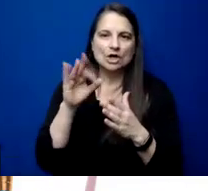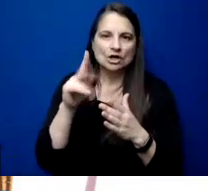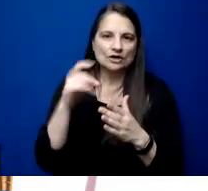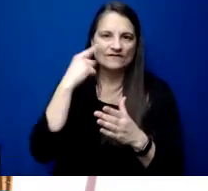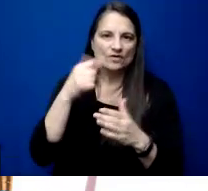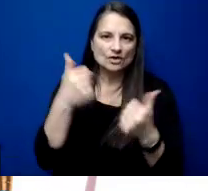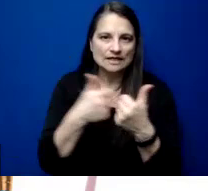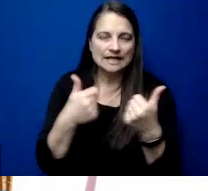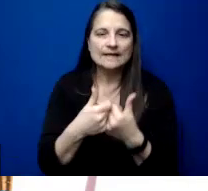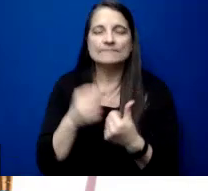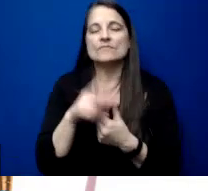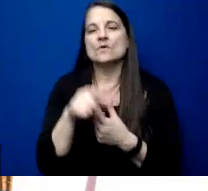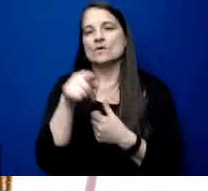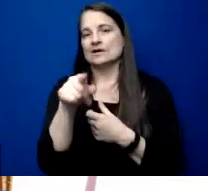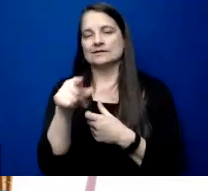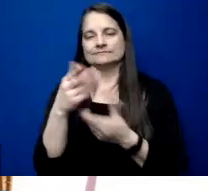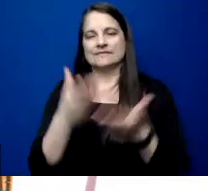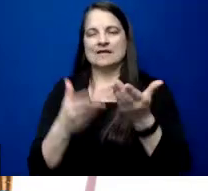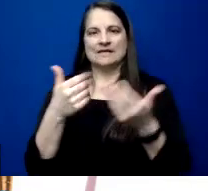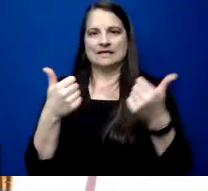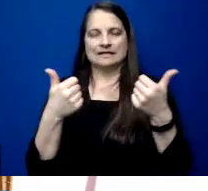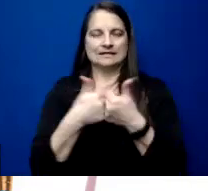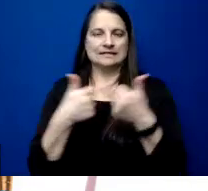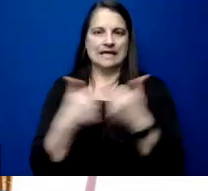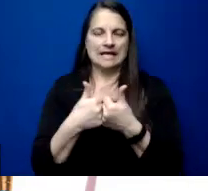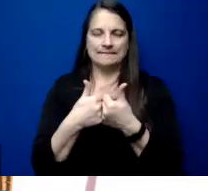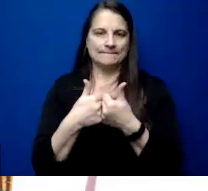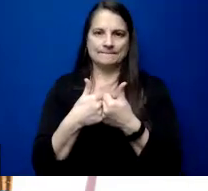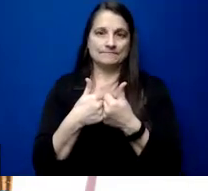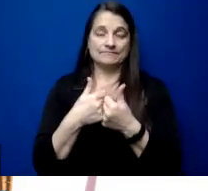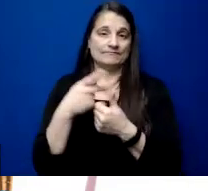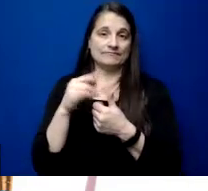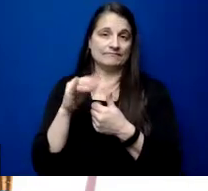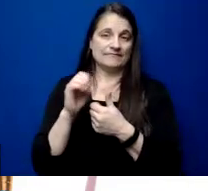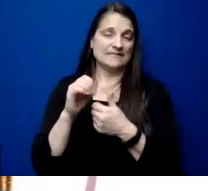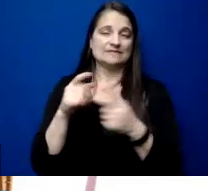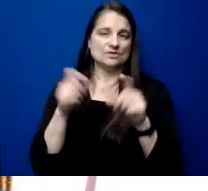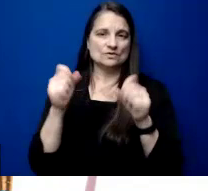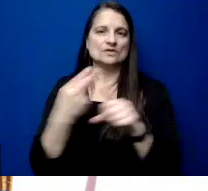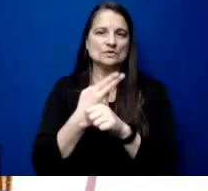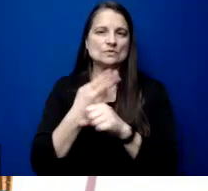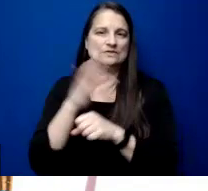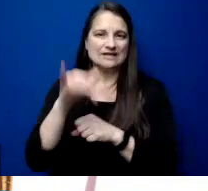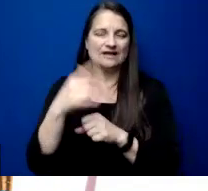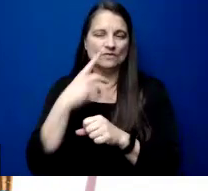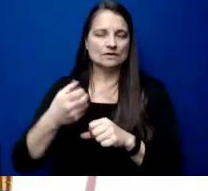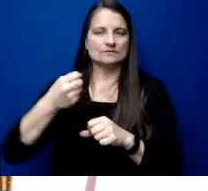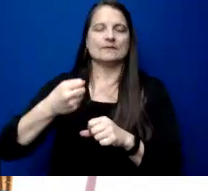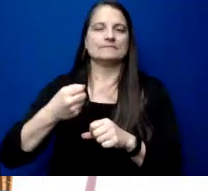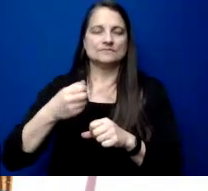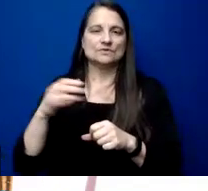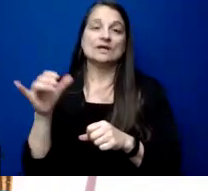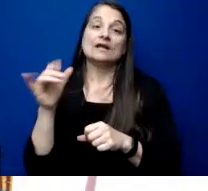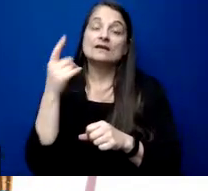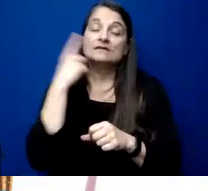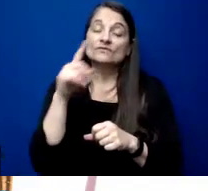whatever sort of game assisting devices you have, you can use these as grip options, and certainly for styluses as